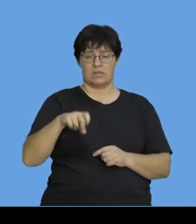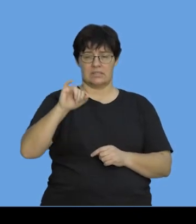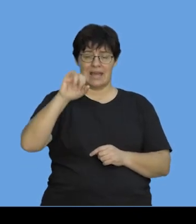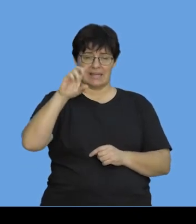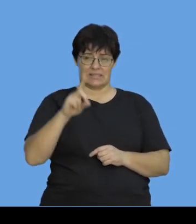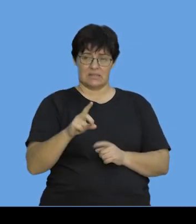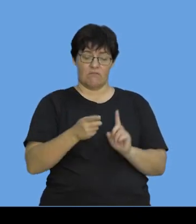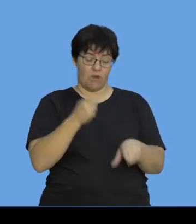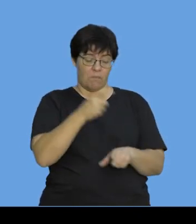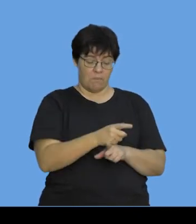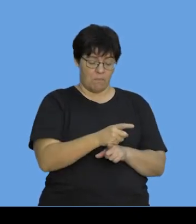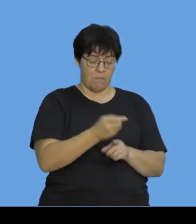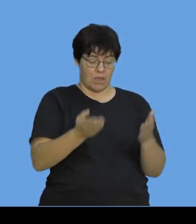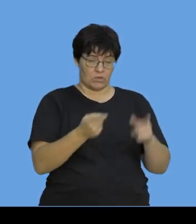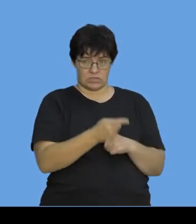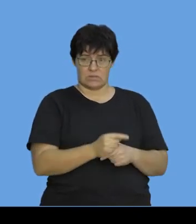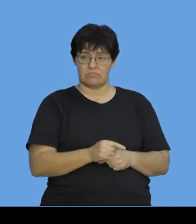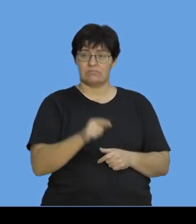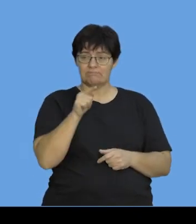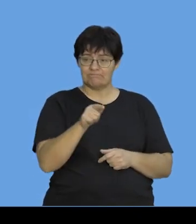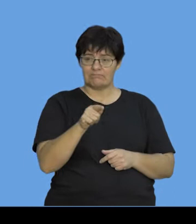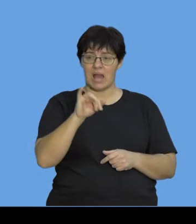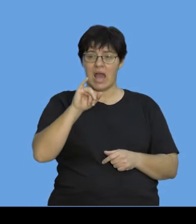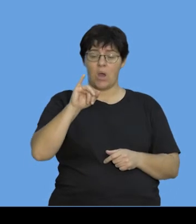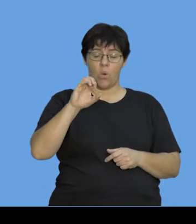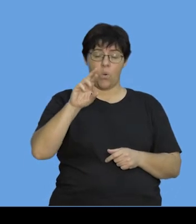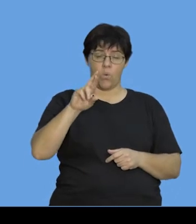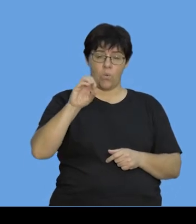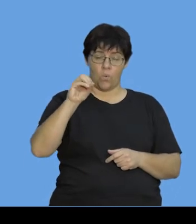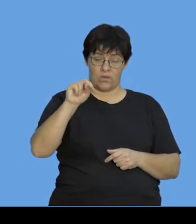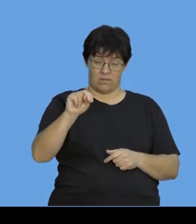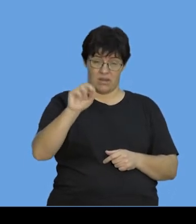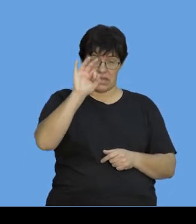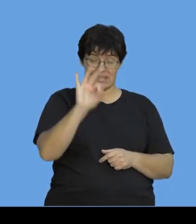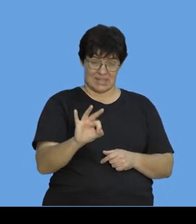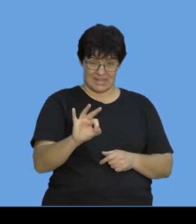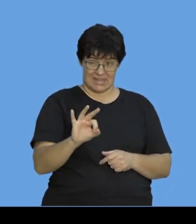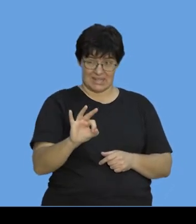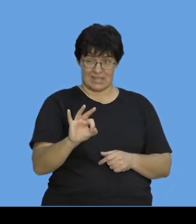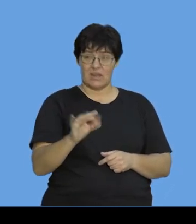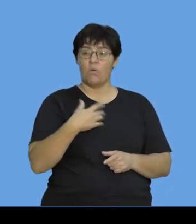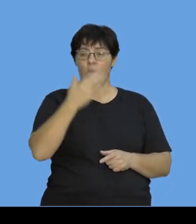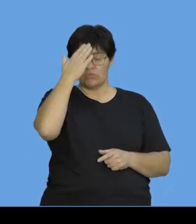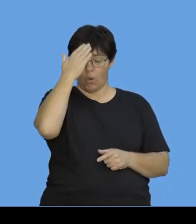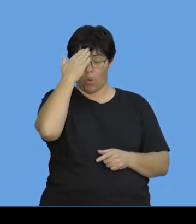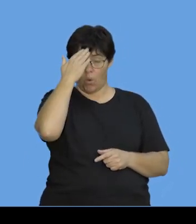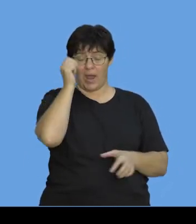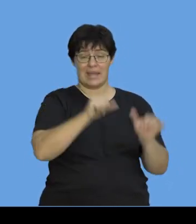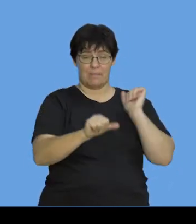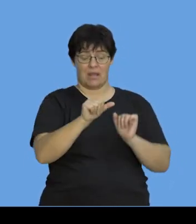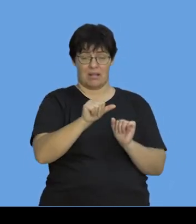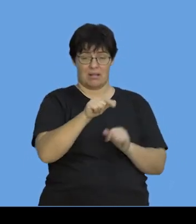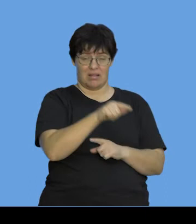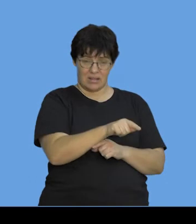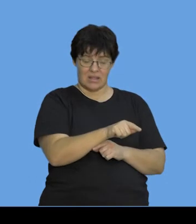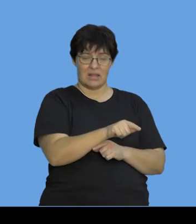equation. Okay, take note, this is iron 3 oxide. Iron is a transition metal, so we know from our chemical formula that